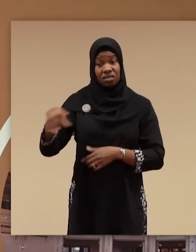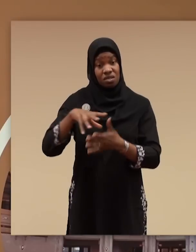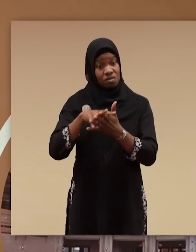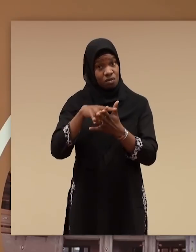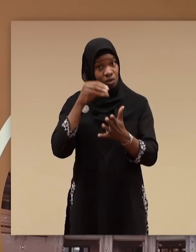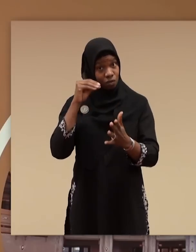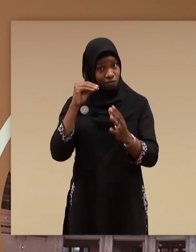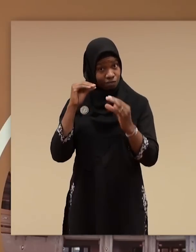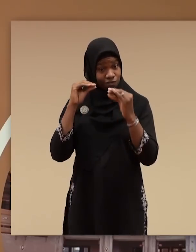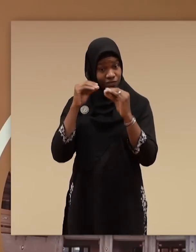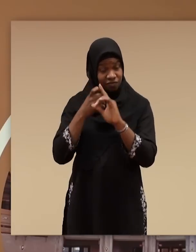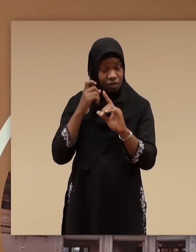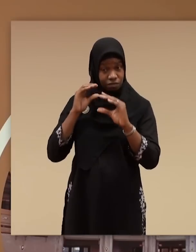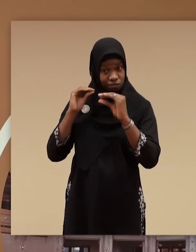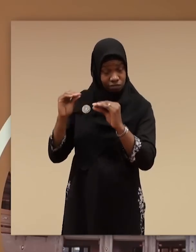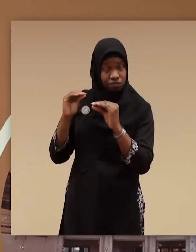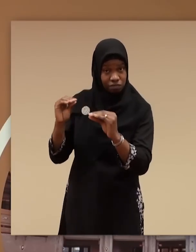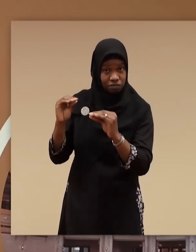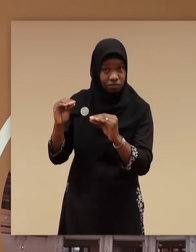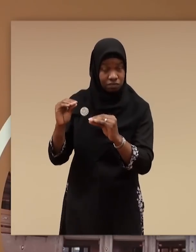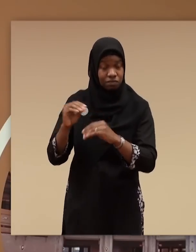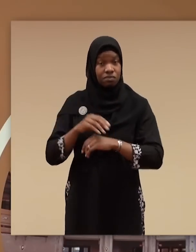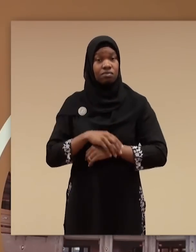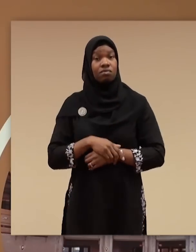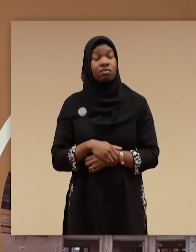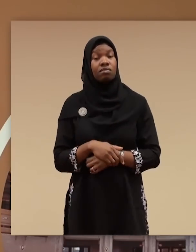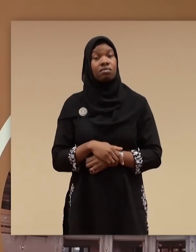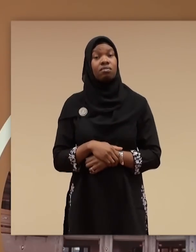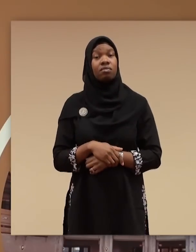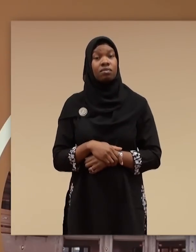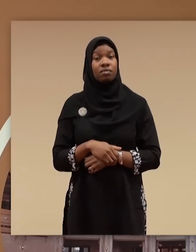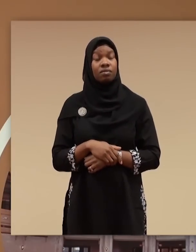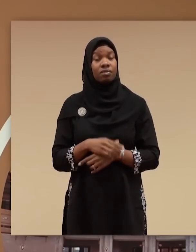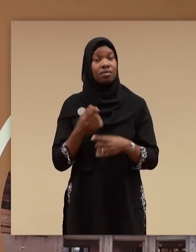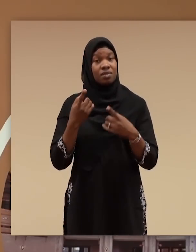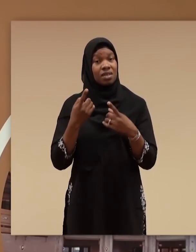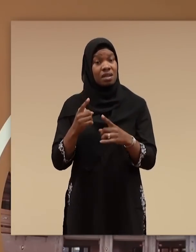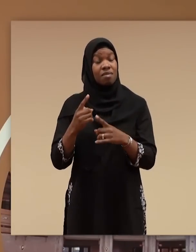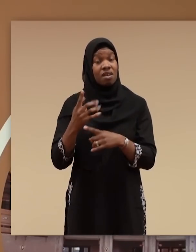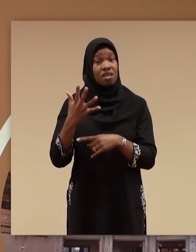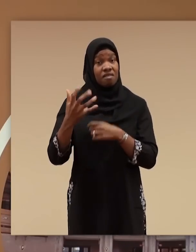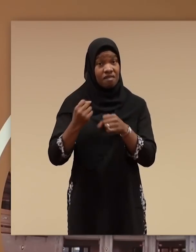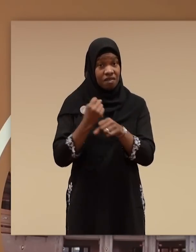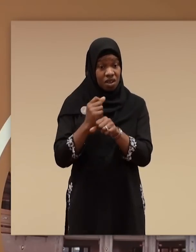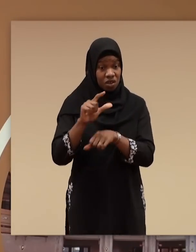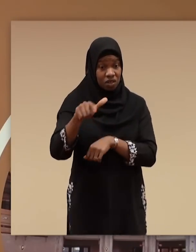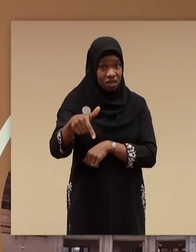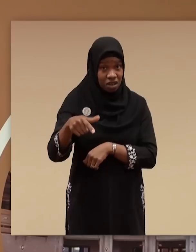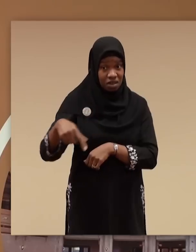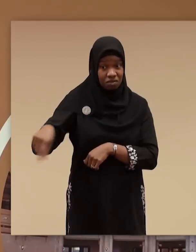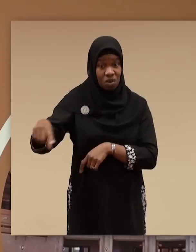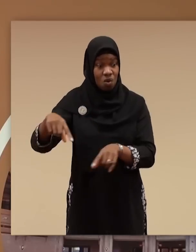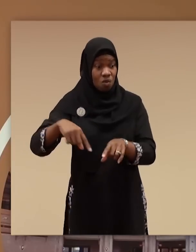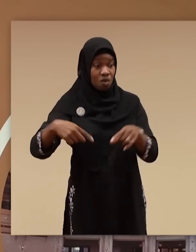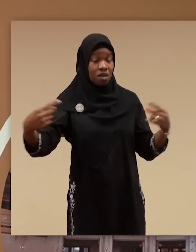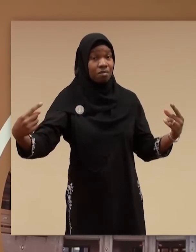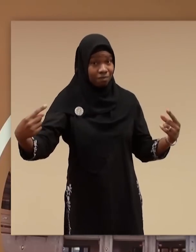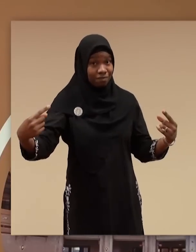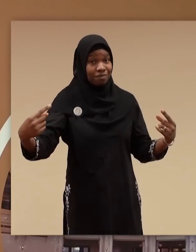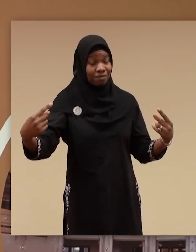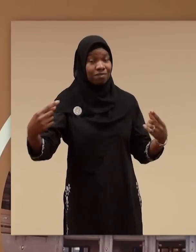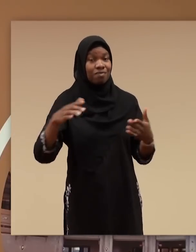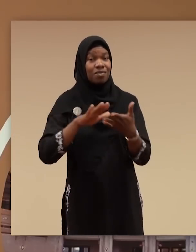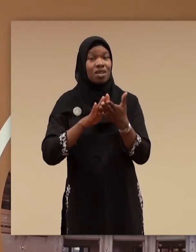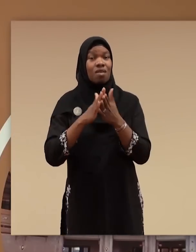in 5 years he turned his enemies to his friends, and he continued the